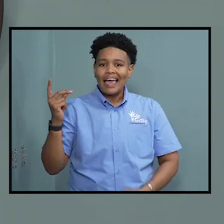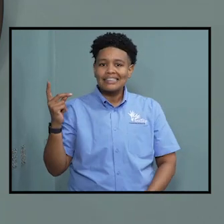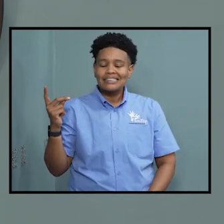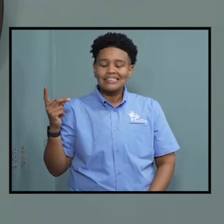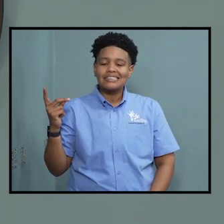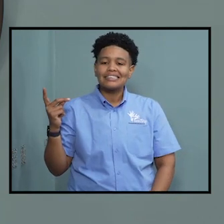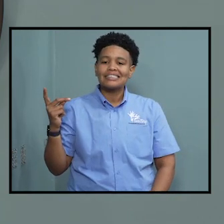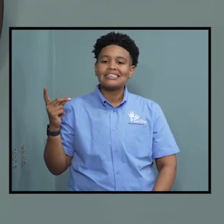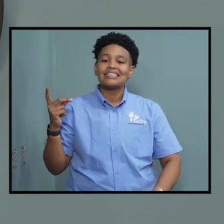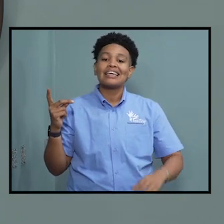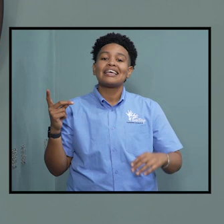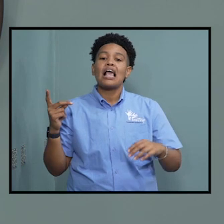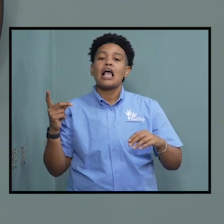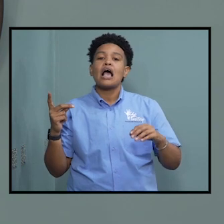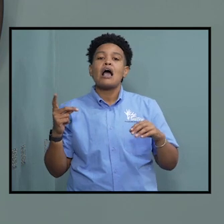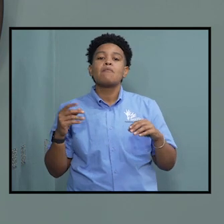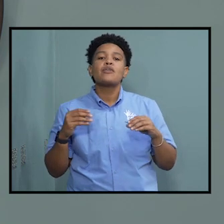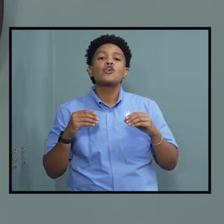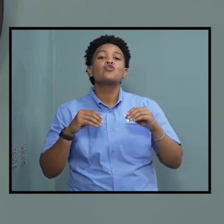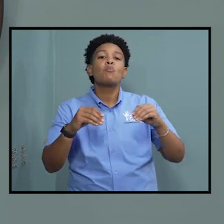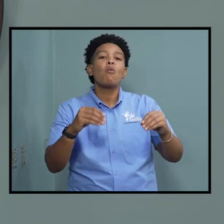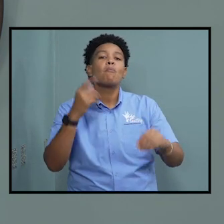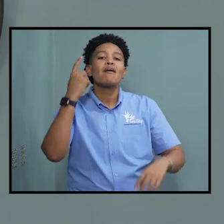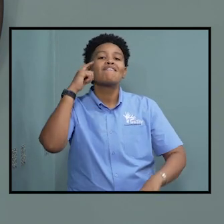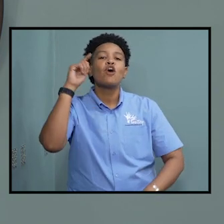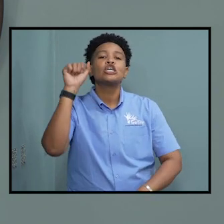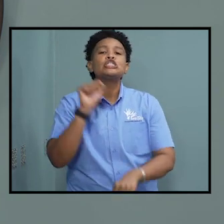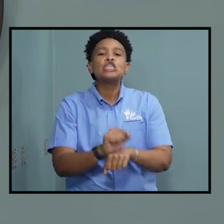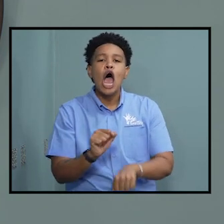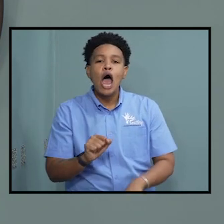is movement in pursuit of your job.